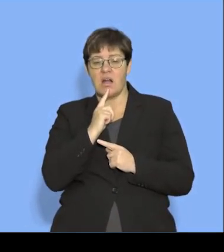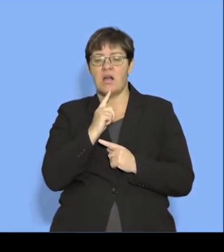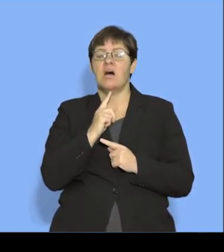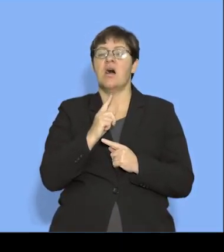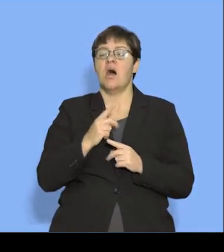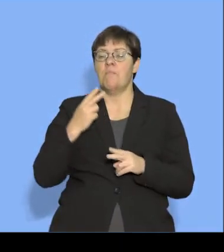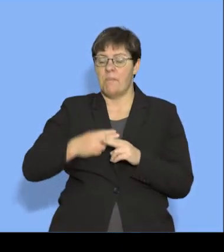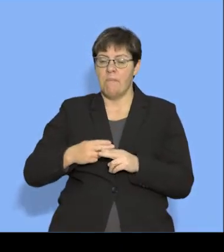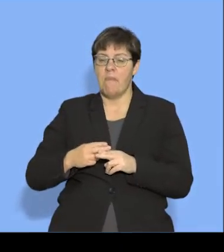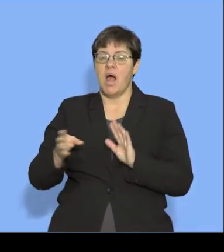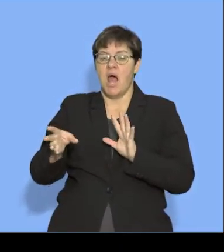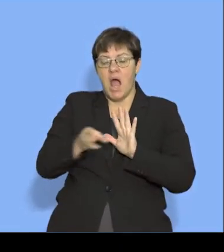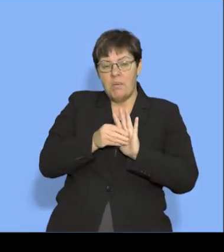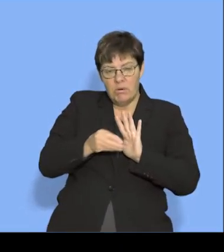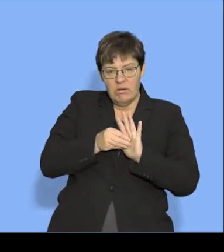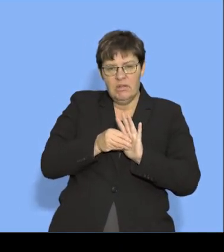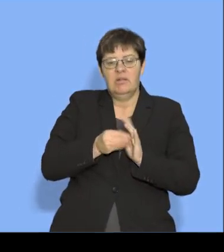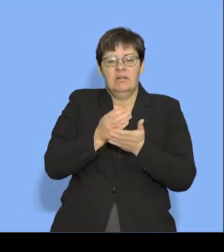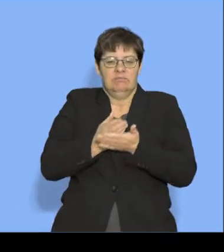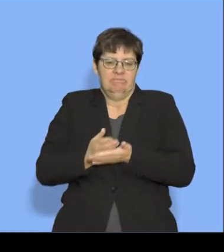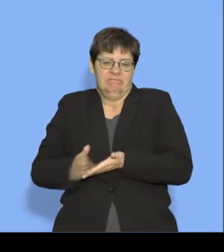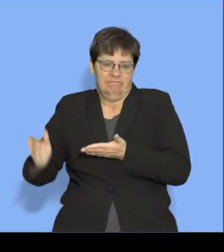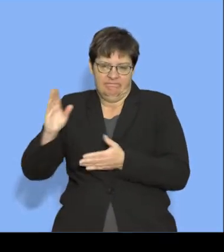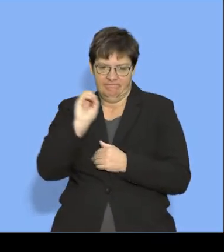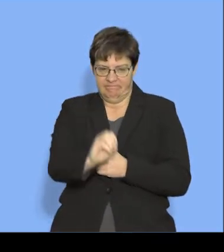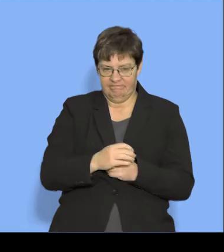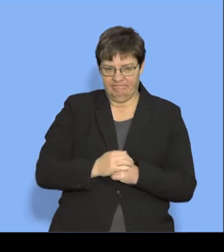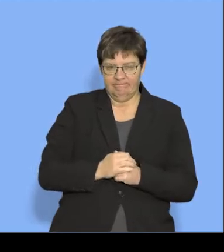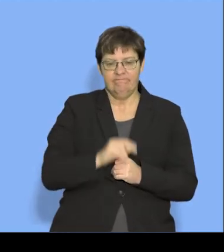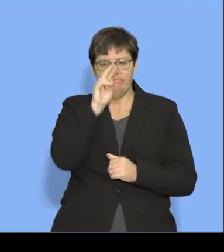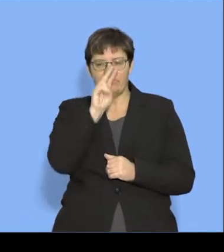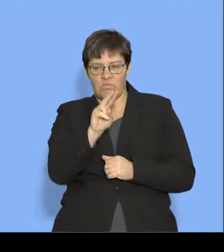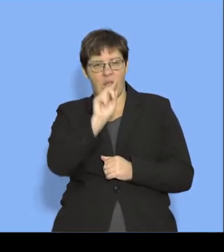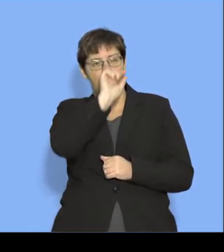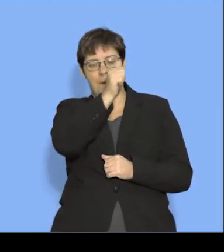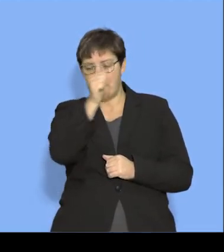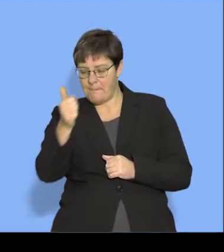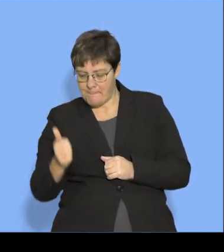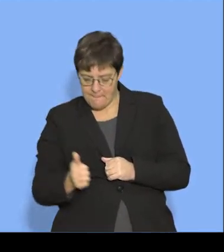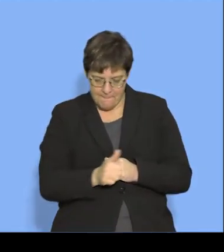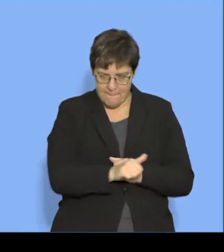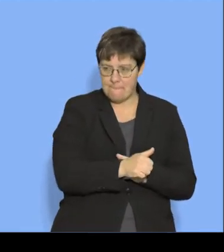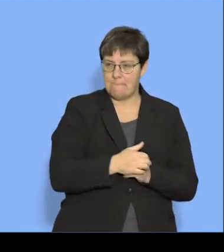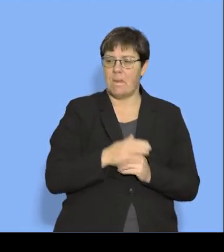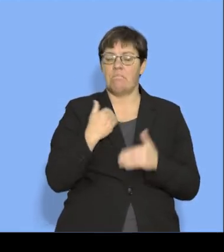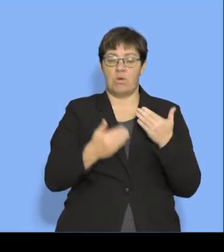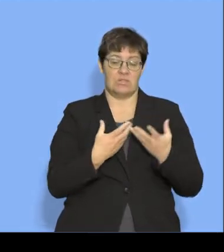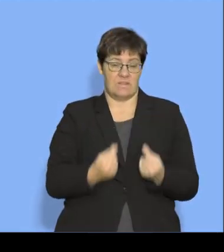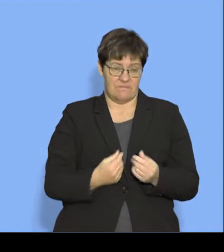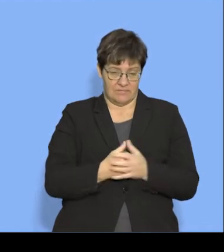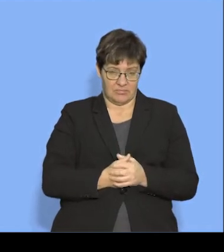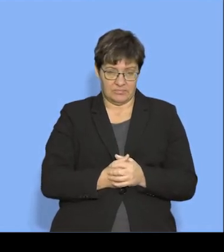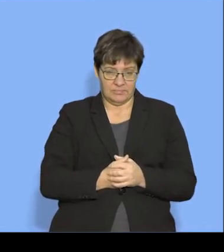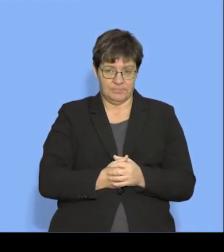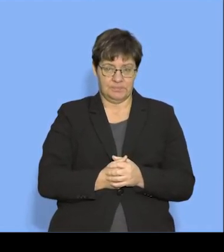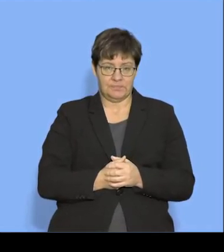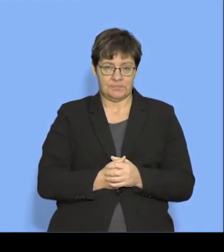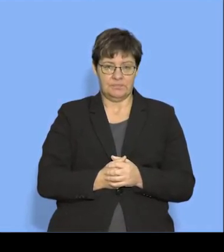absorption, finally ending with egestion. Right, that's a good overview of the flow diagram of this process of